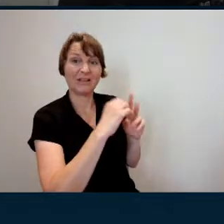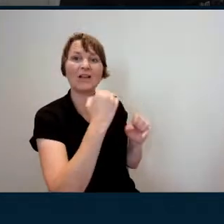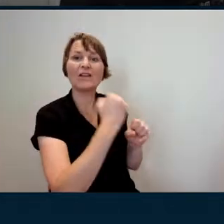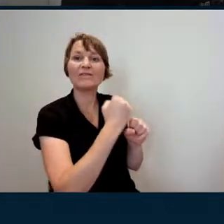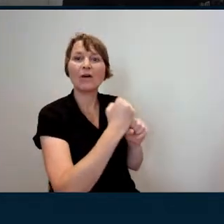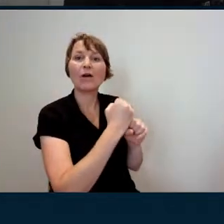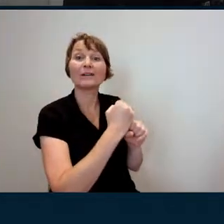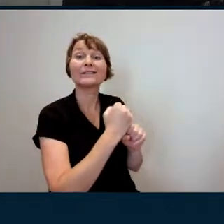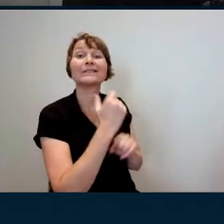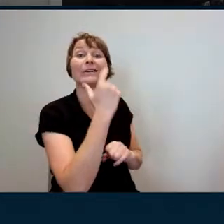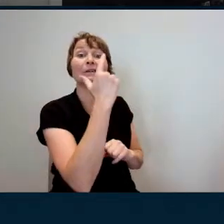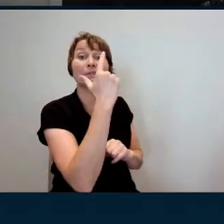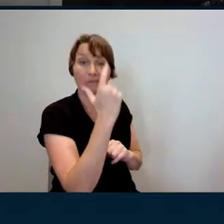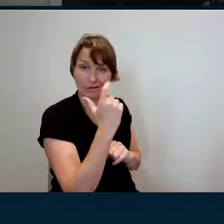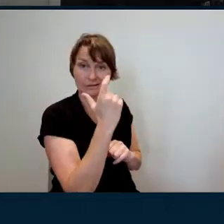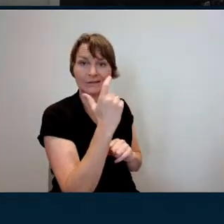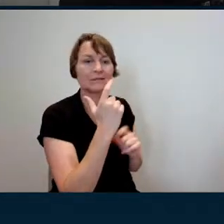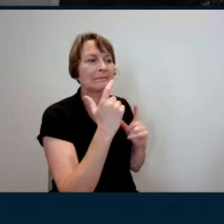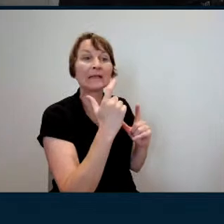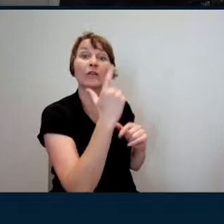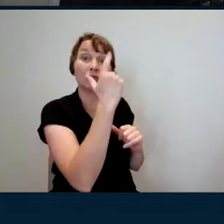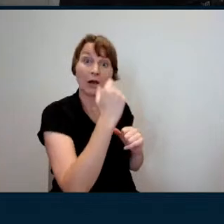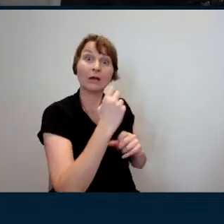start. So it doesn't start immediately,